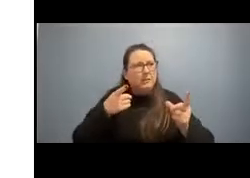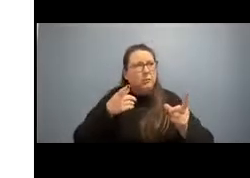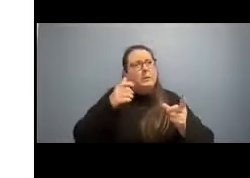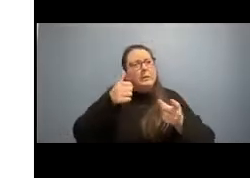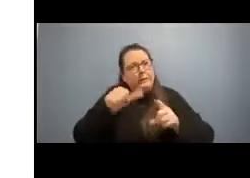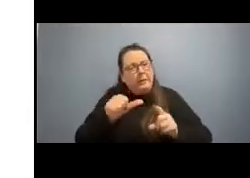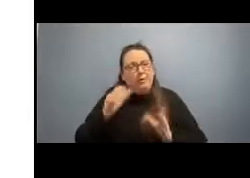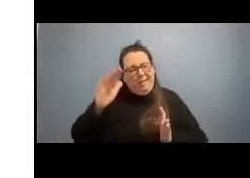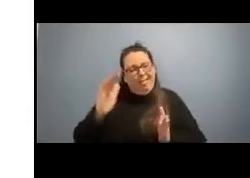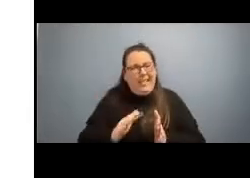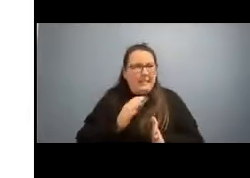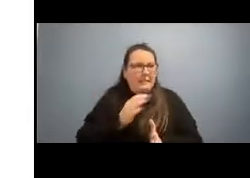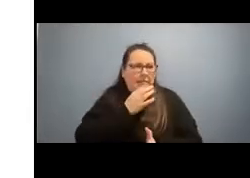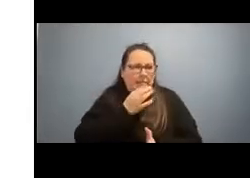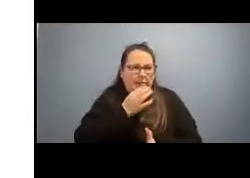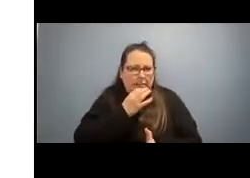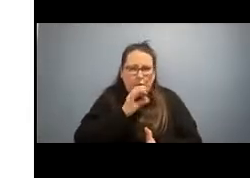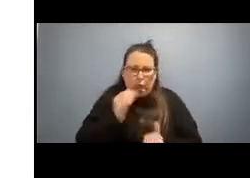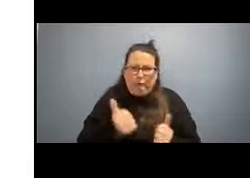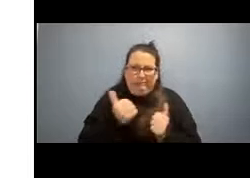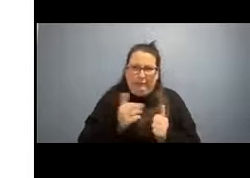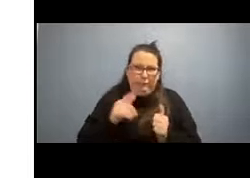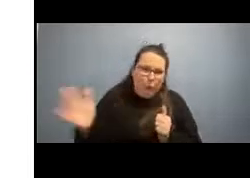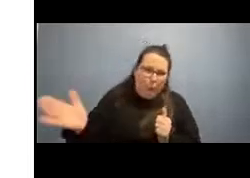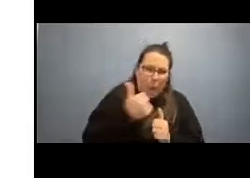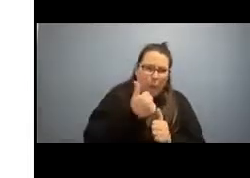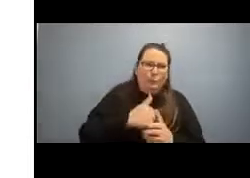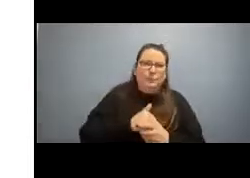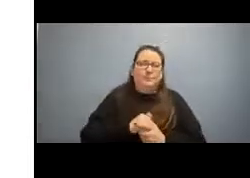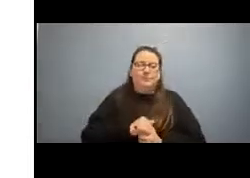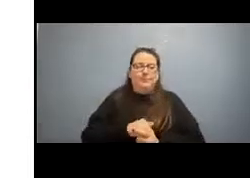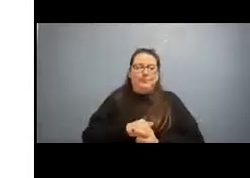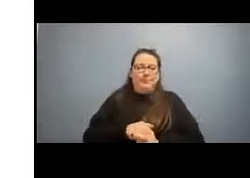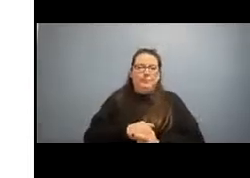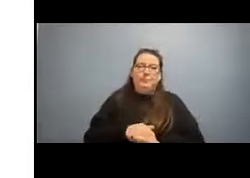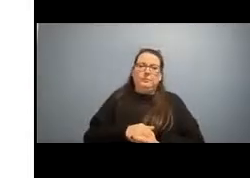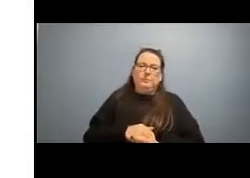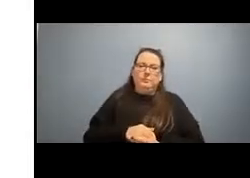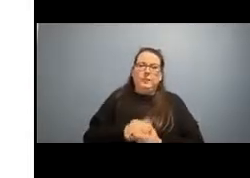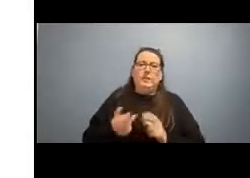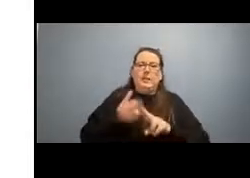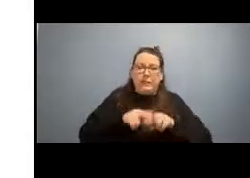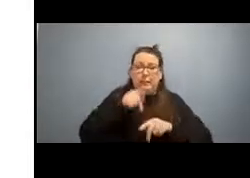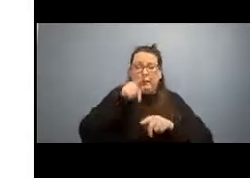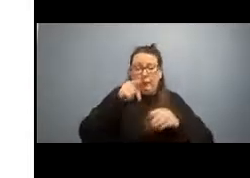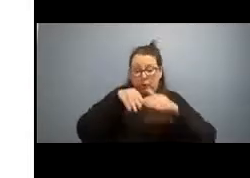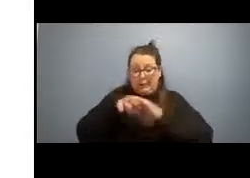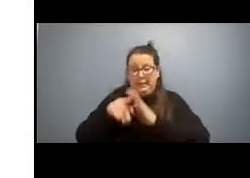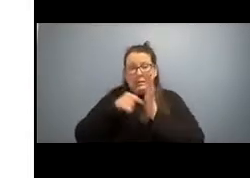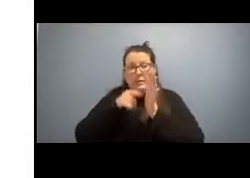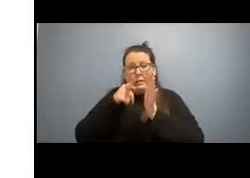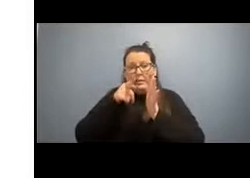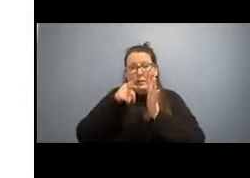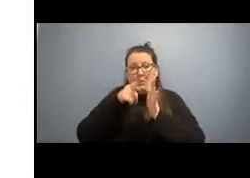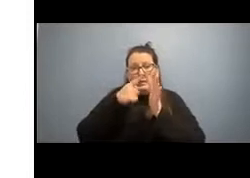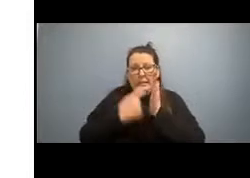in the mode of vaccination, in the number of people getting vaccinated. If you have been to a tier 1 site or